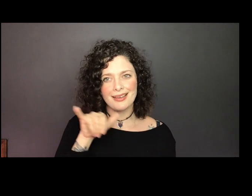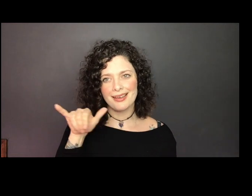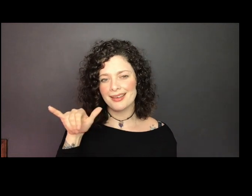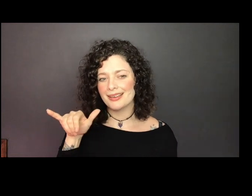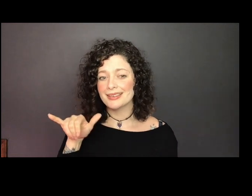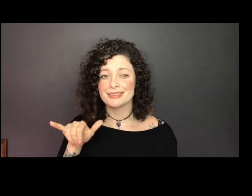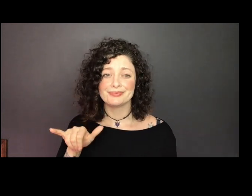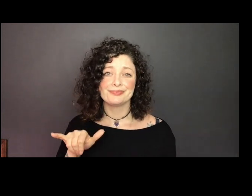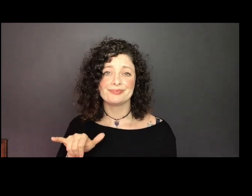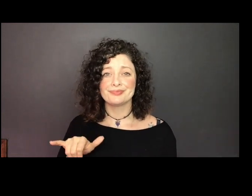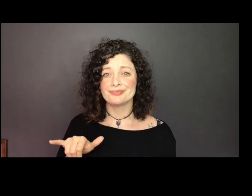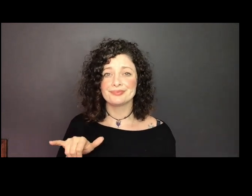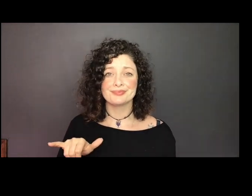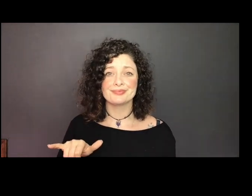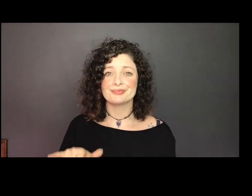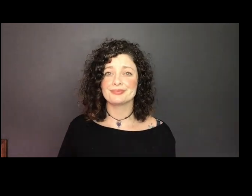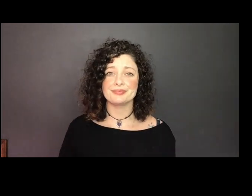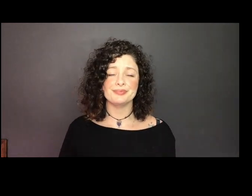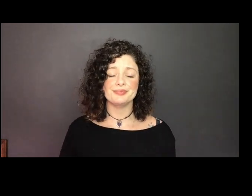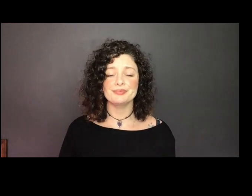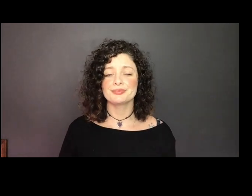universe won't let me.